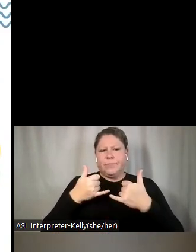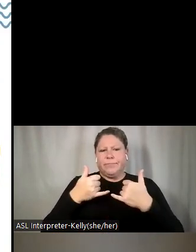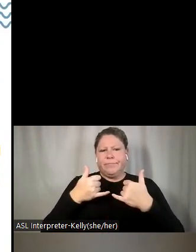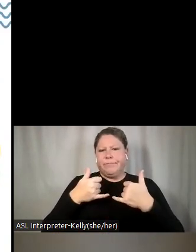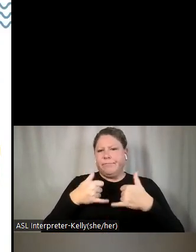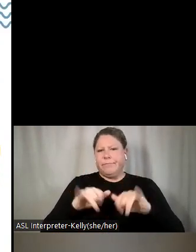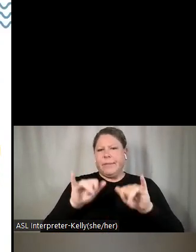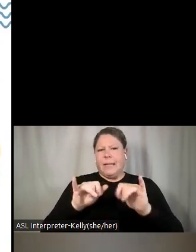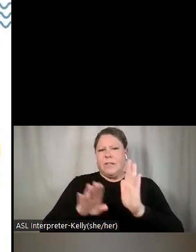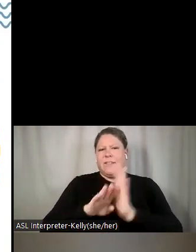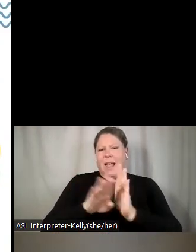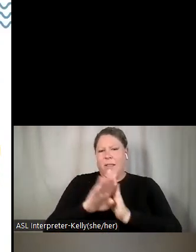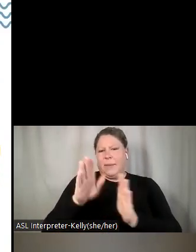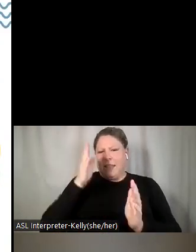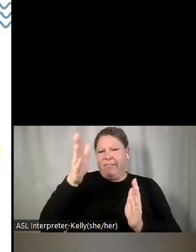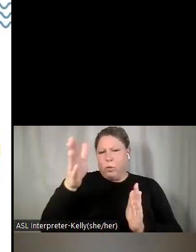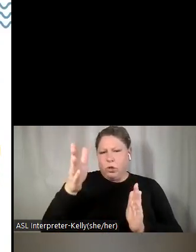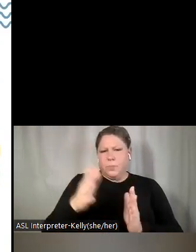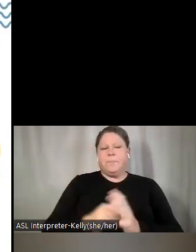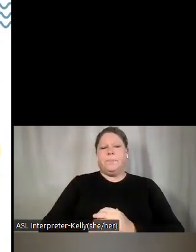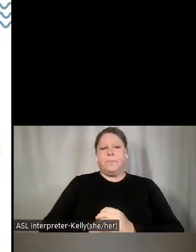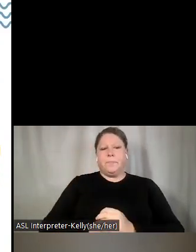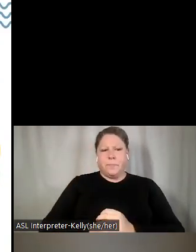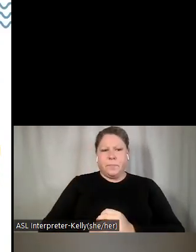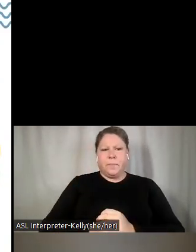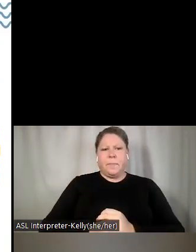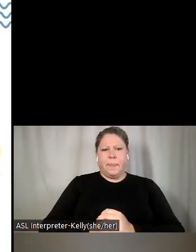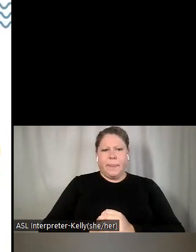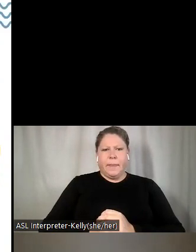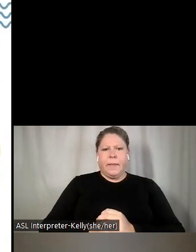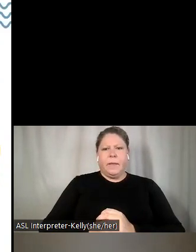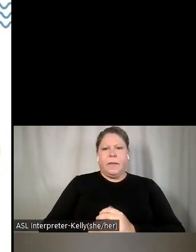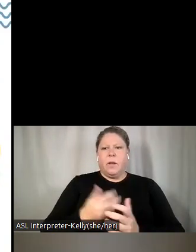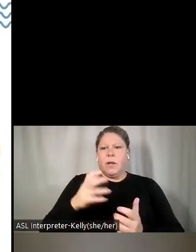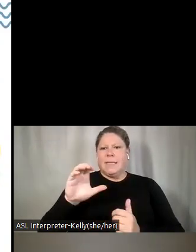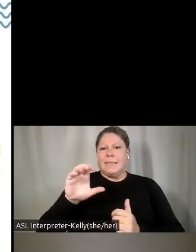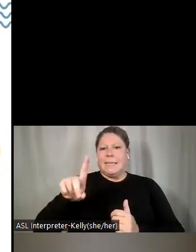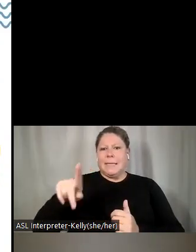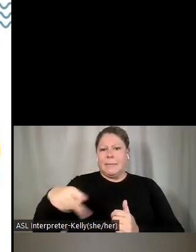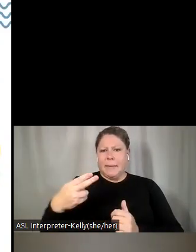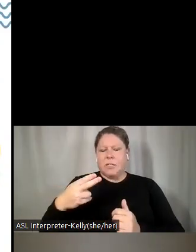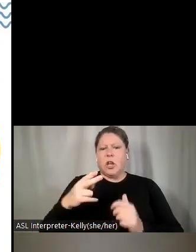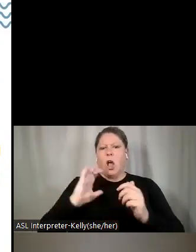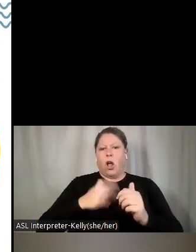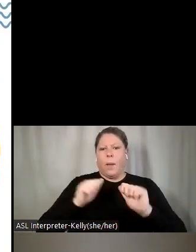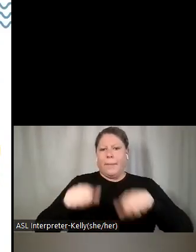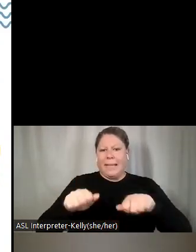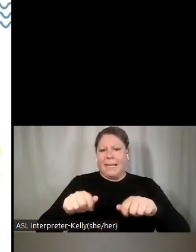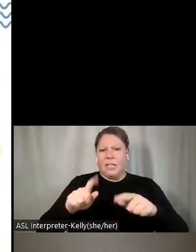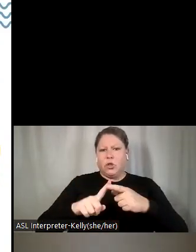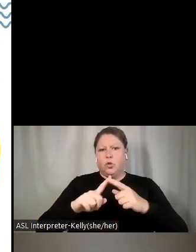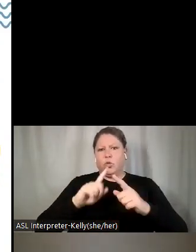in our future for our lean improvement work, is on building CDPH's capacity to respond to and mitigate the